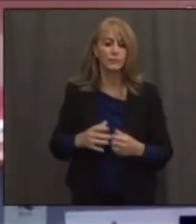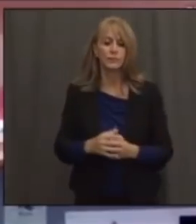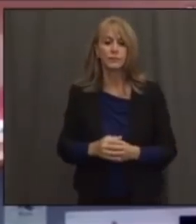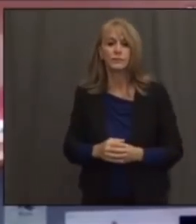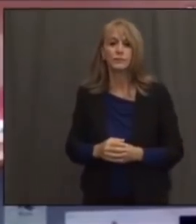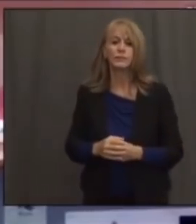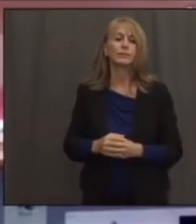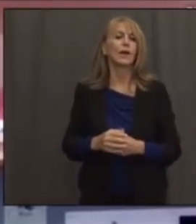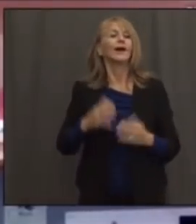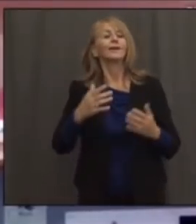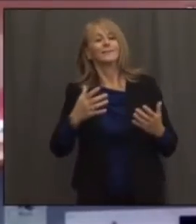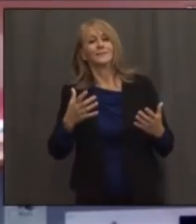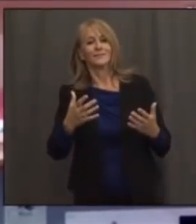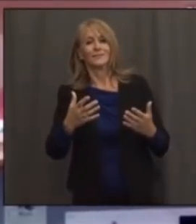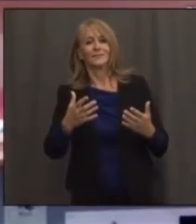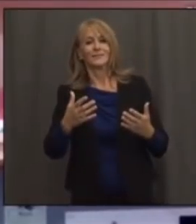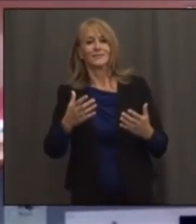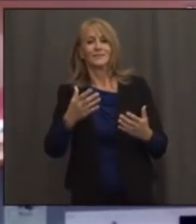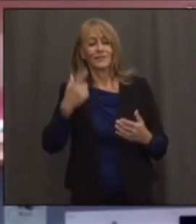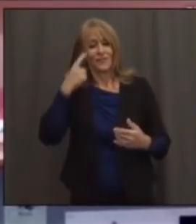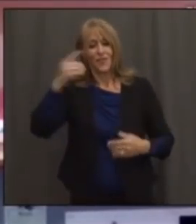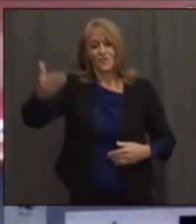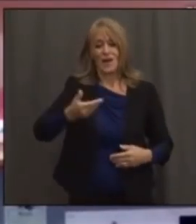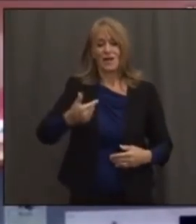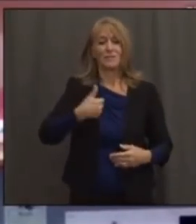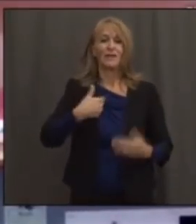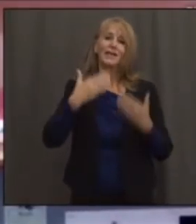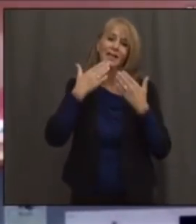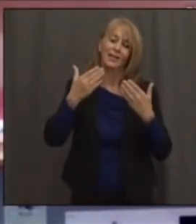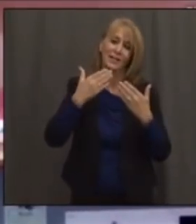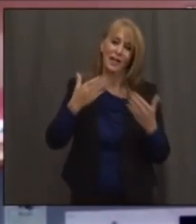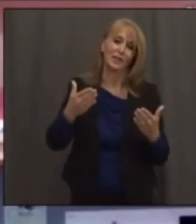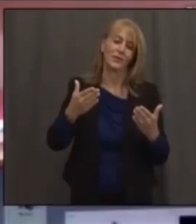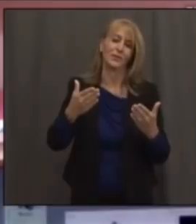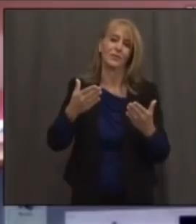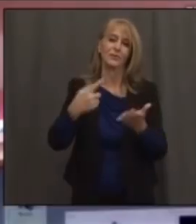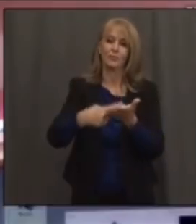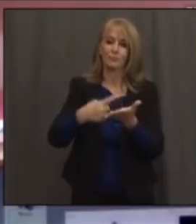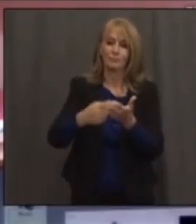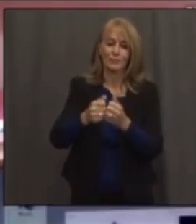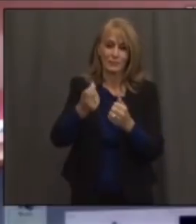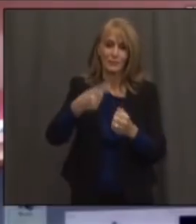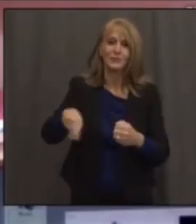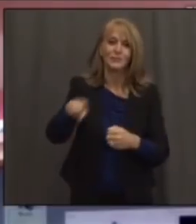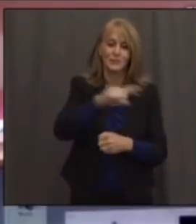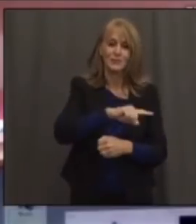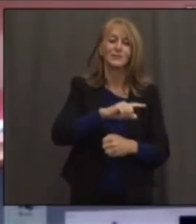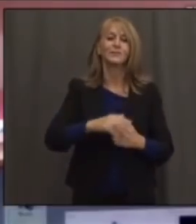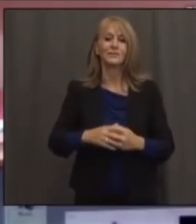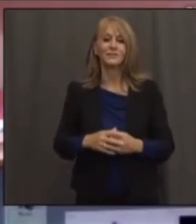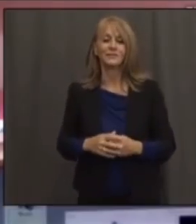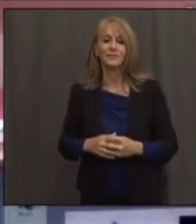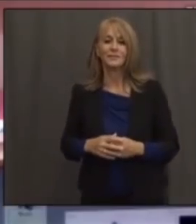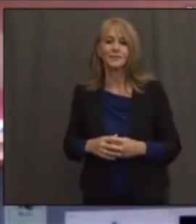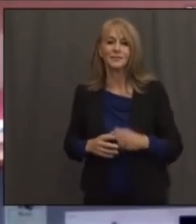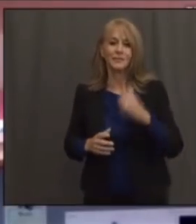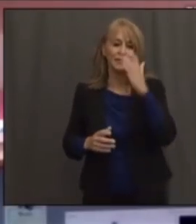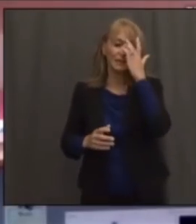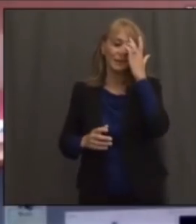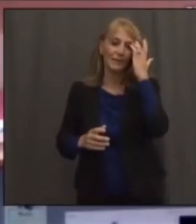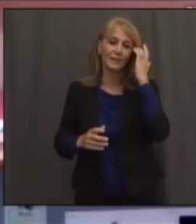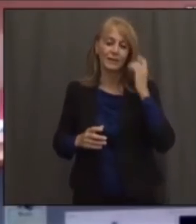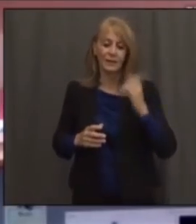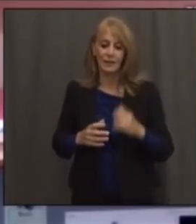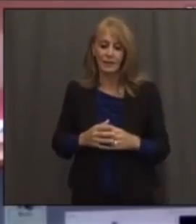that, first of all, thank you for inviting me today to speak with you, Governor. When you asked me to